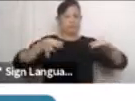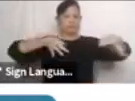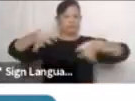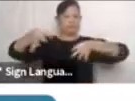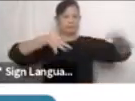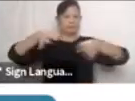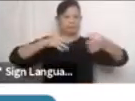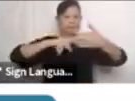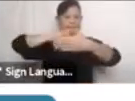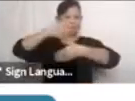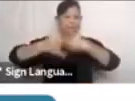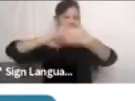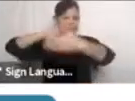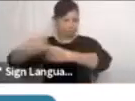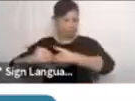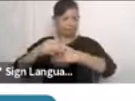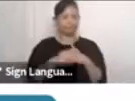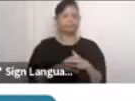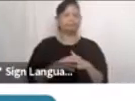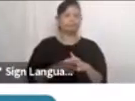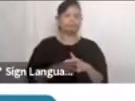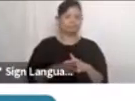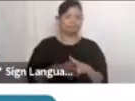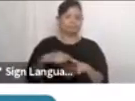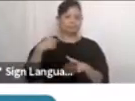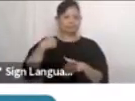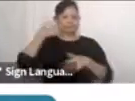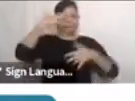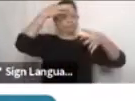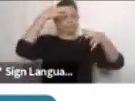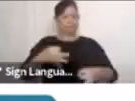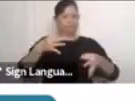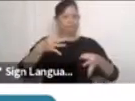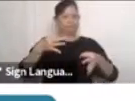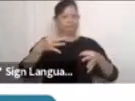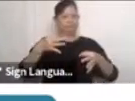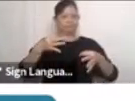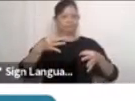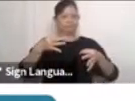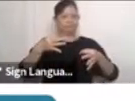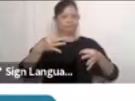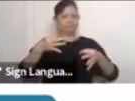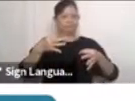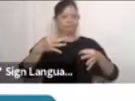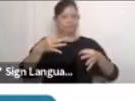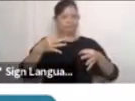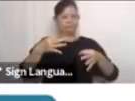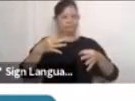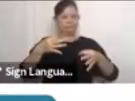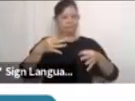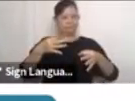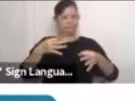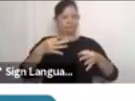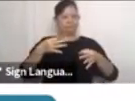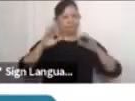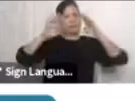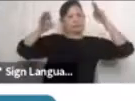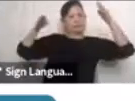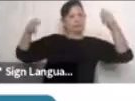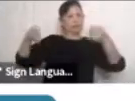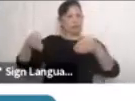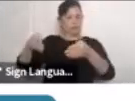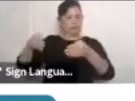about. We decided to work on people with hearing